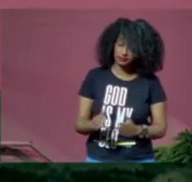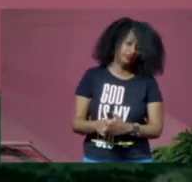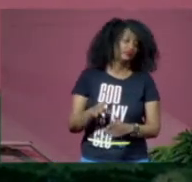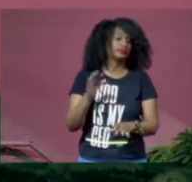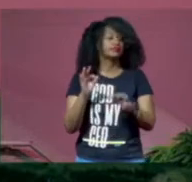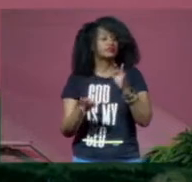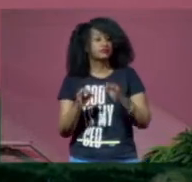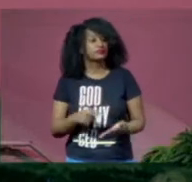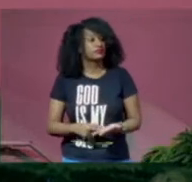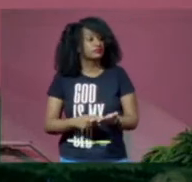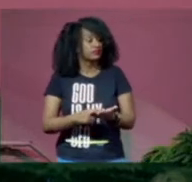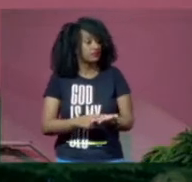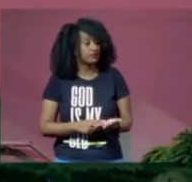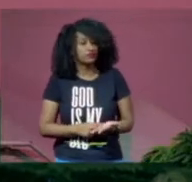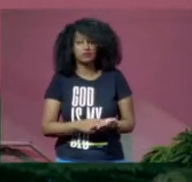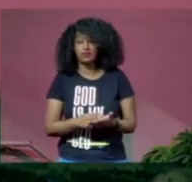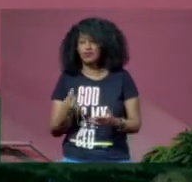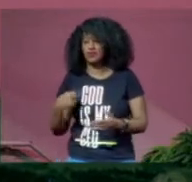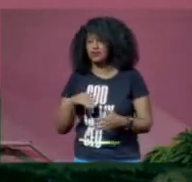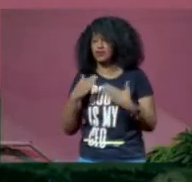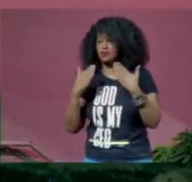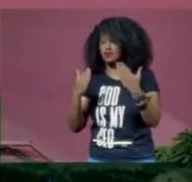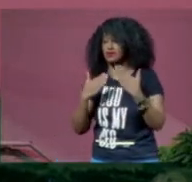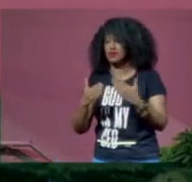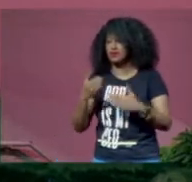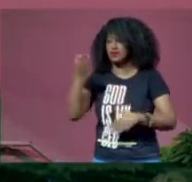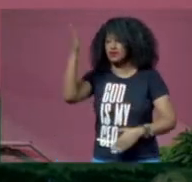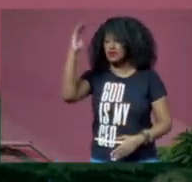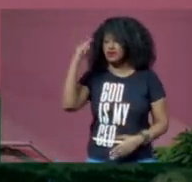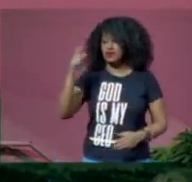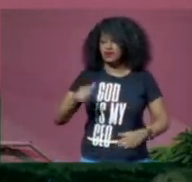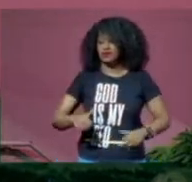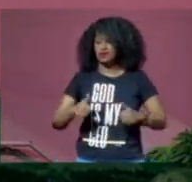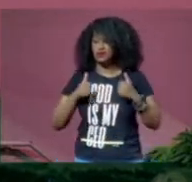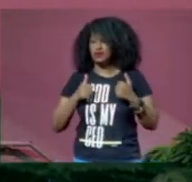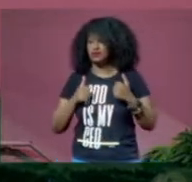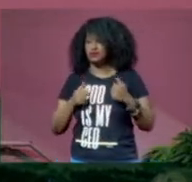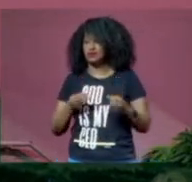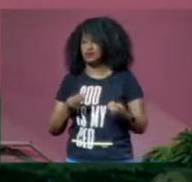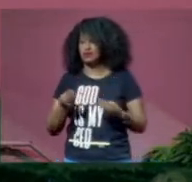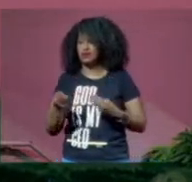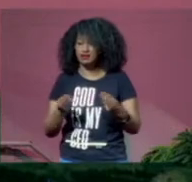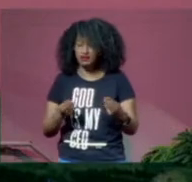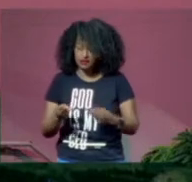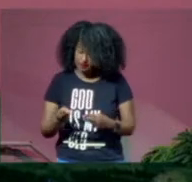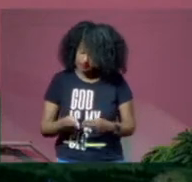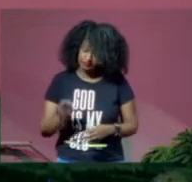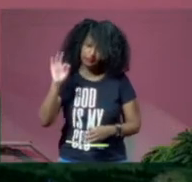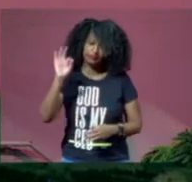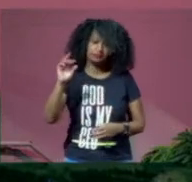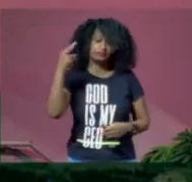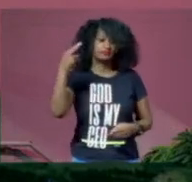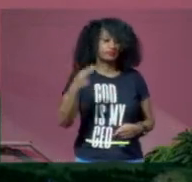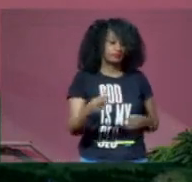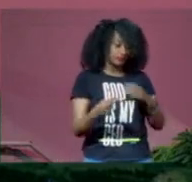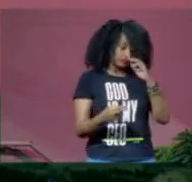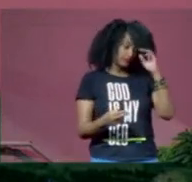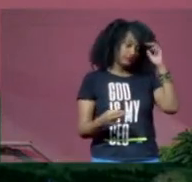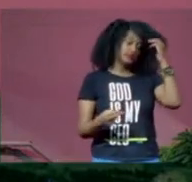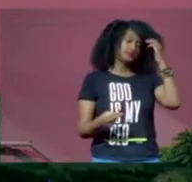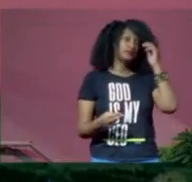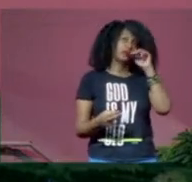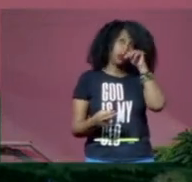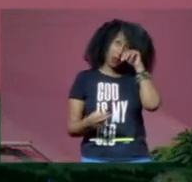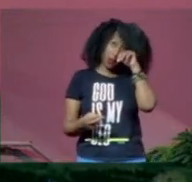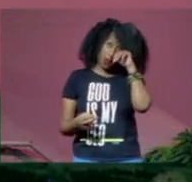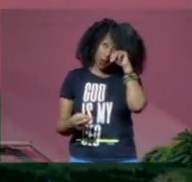and righteousness. And we thank God for the life and ministry of Reverend Dr. Frederick Douglass Haynes III. And we send